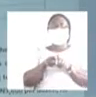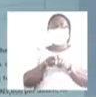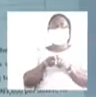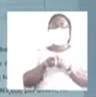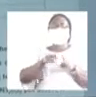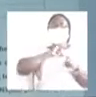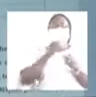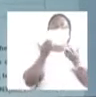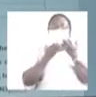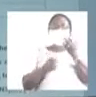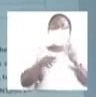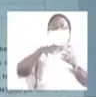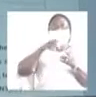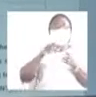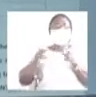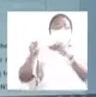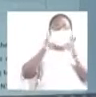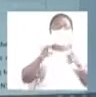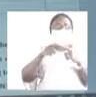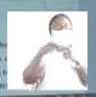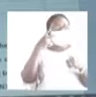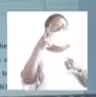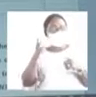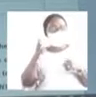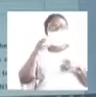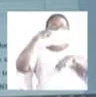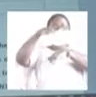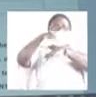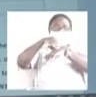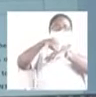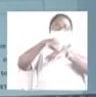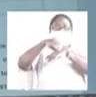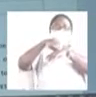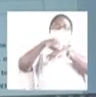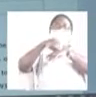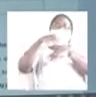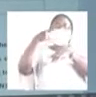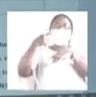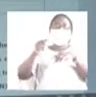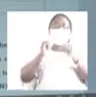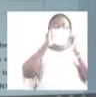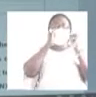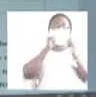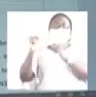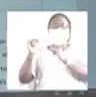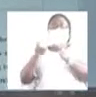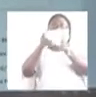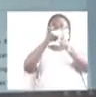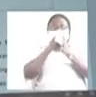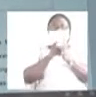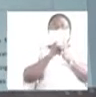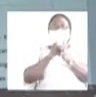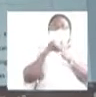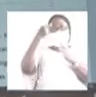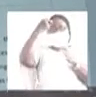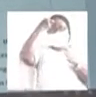Like, we have two columns of it, the price per dozen and the quantity